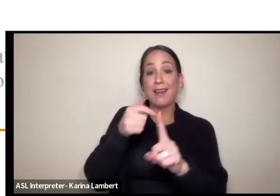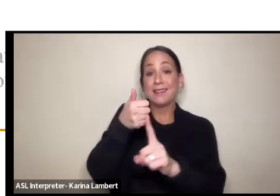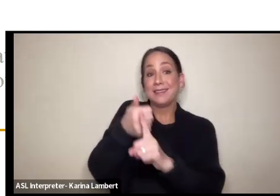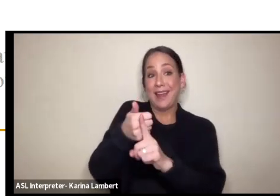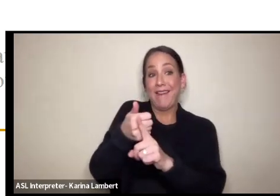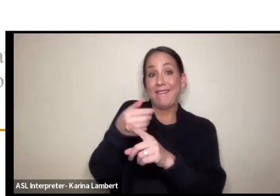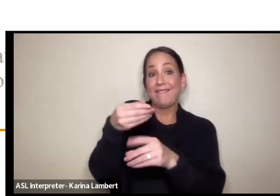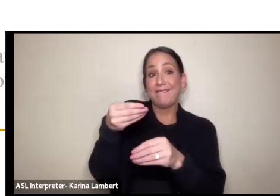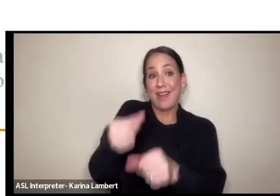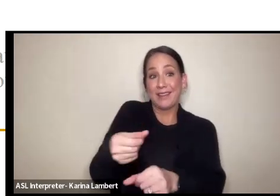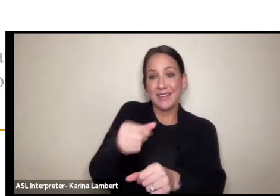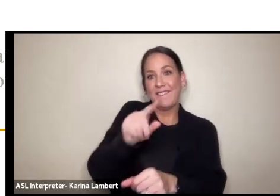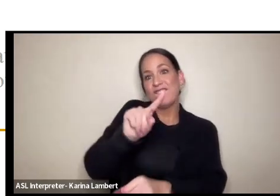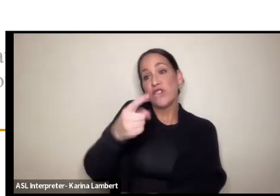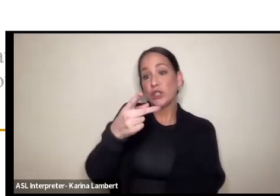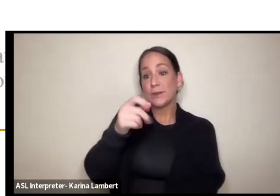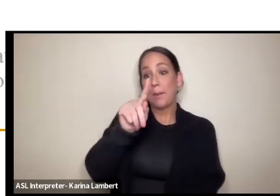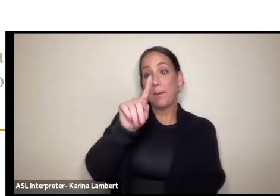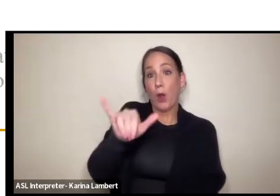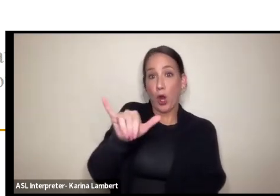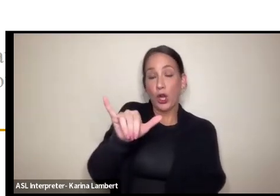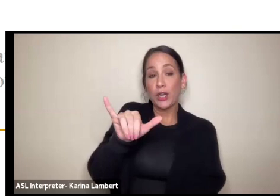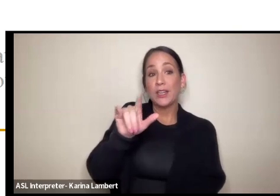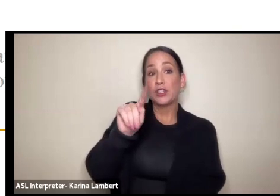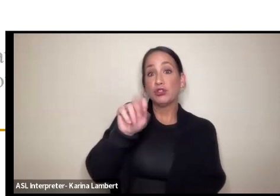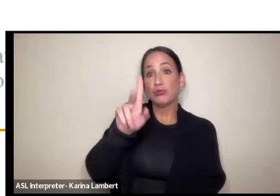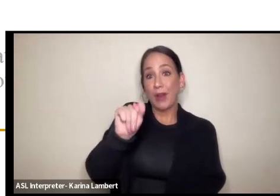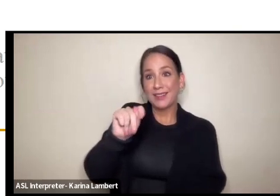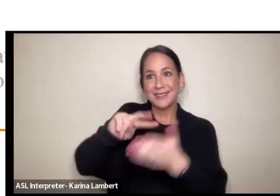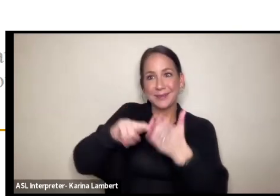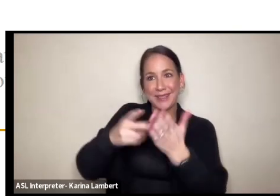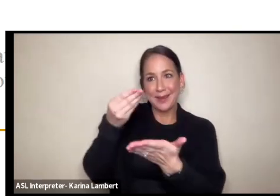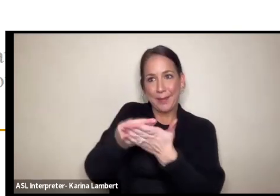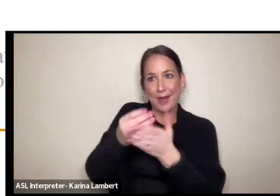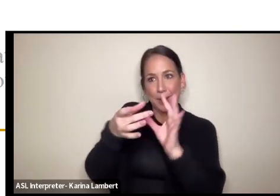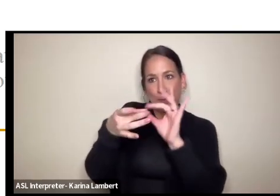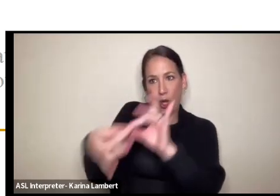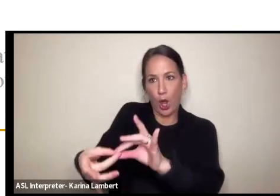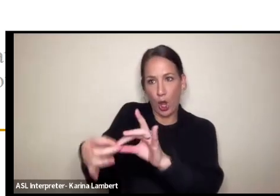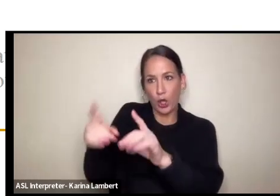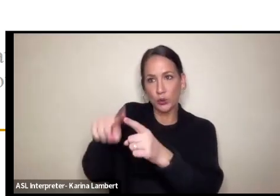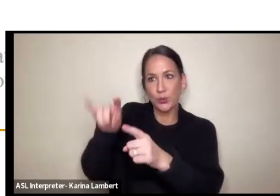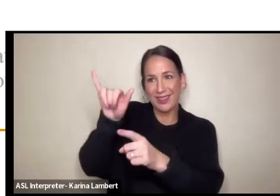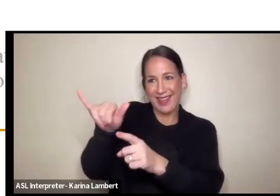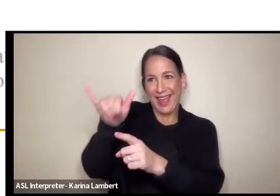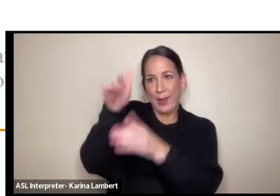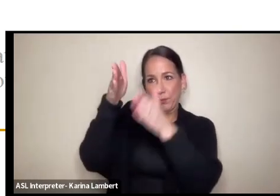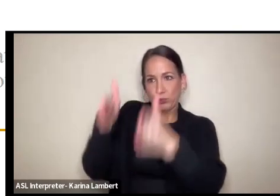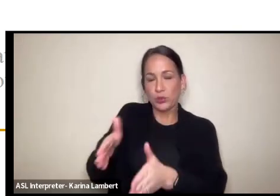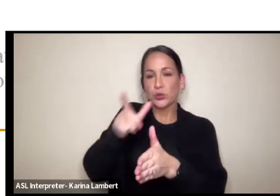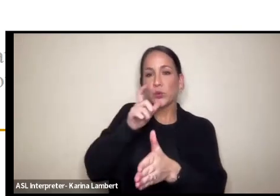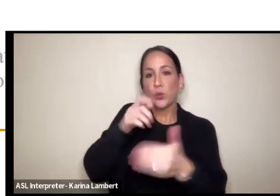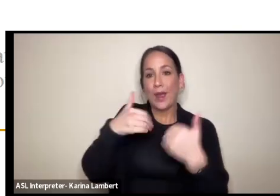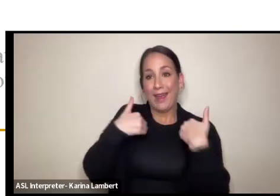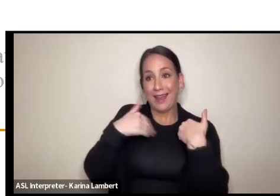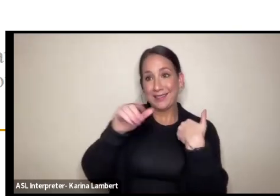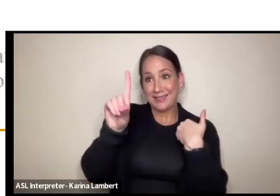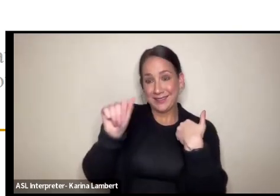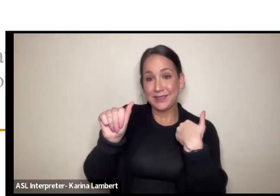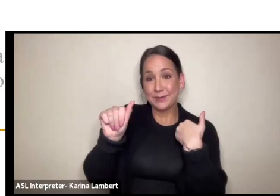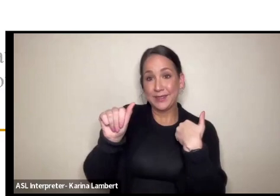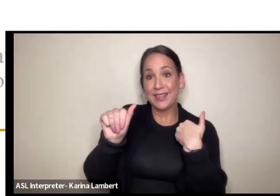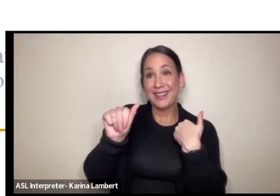or first-party trust, meaning the money belongs to the person that has the disability, that